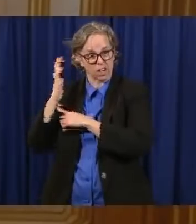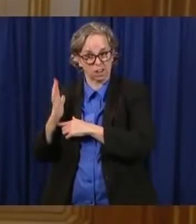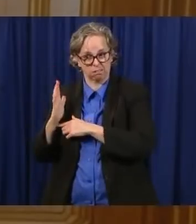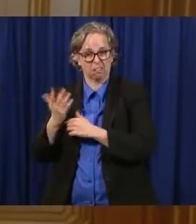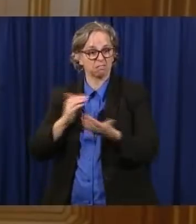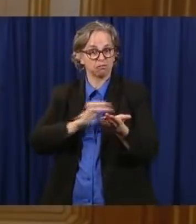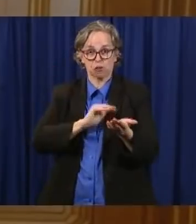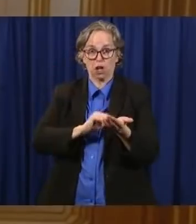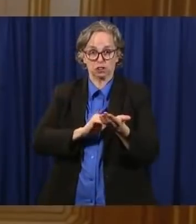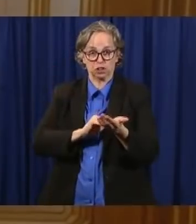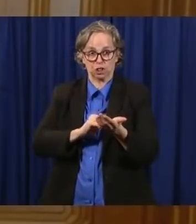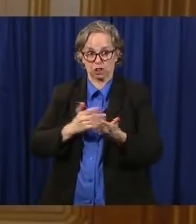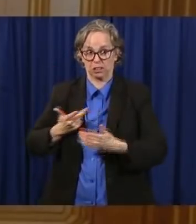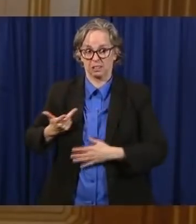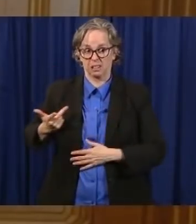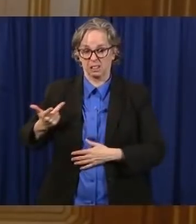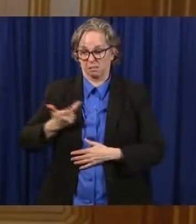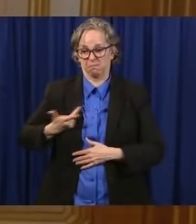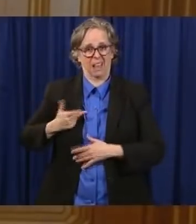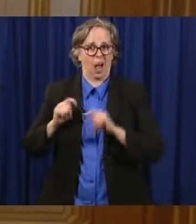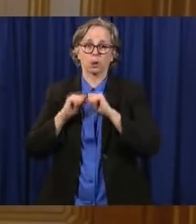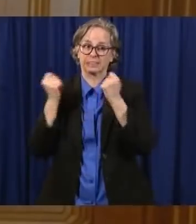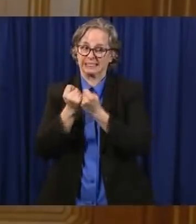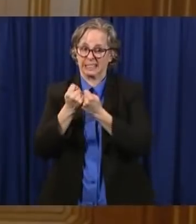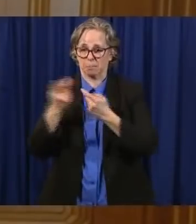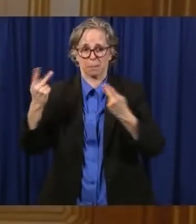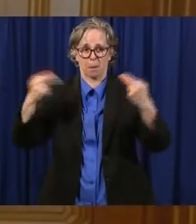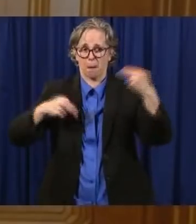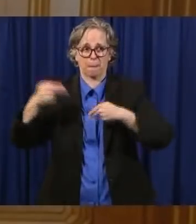our team, all the people that you never see out here,